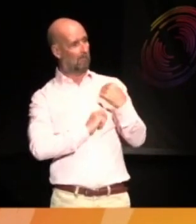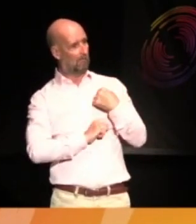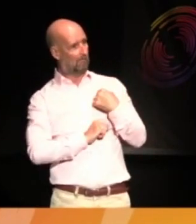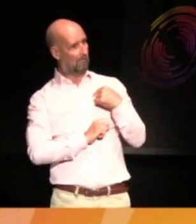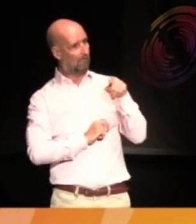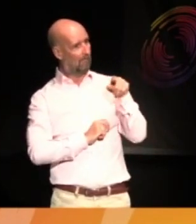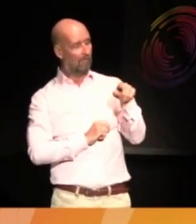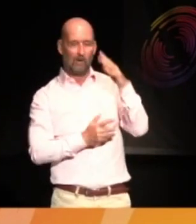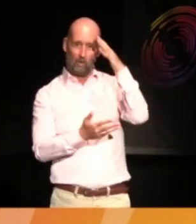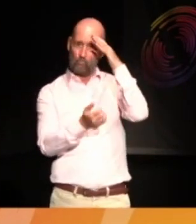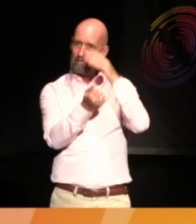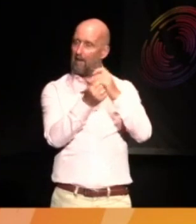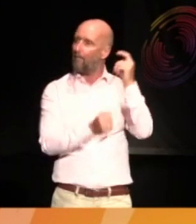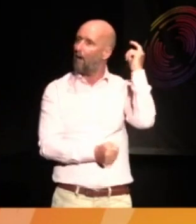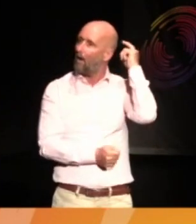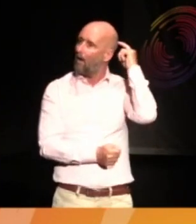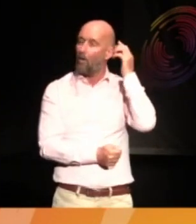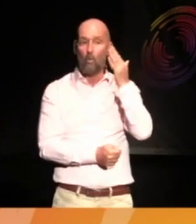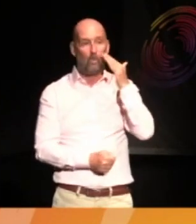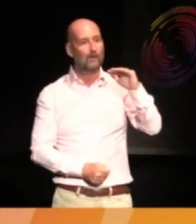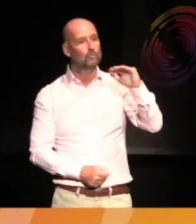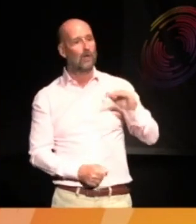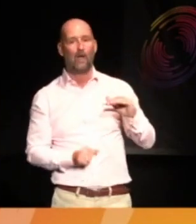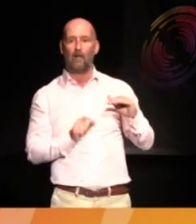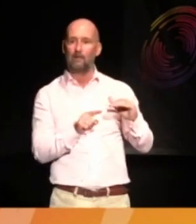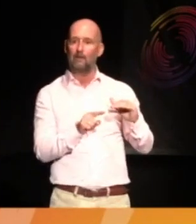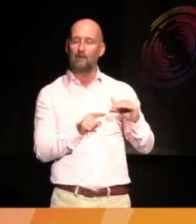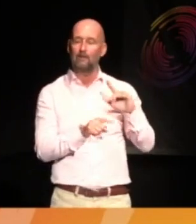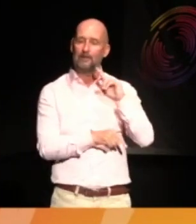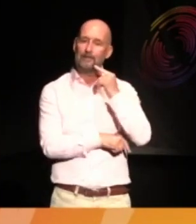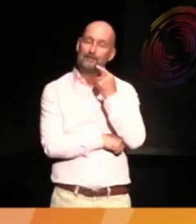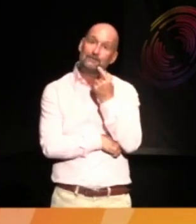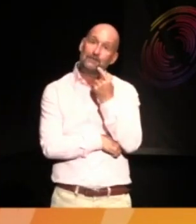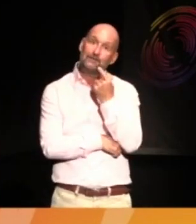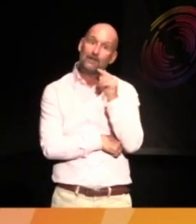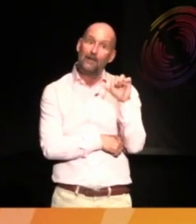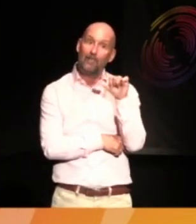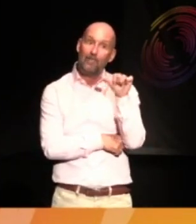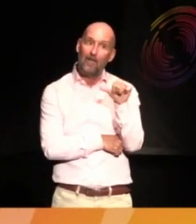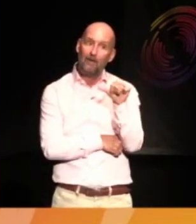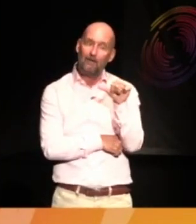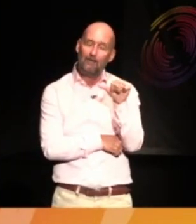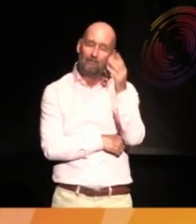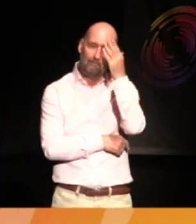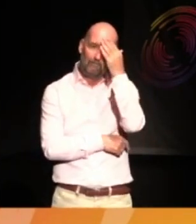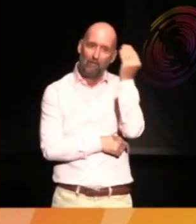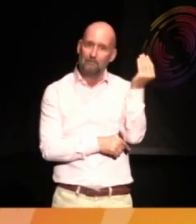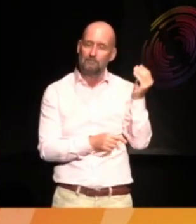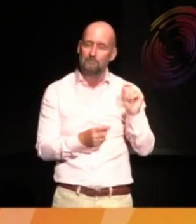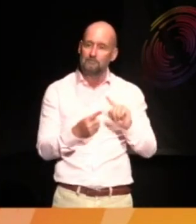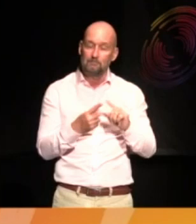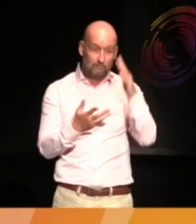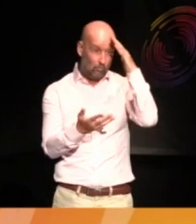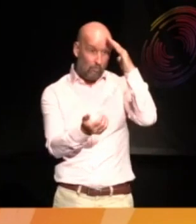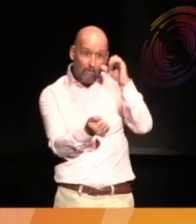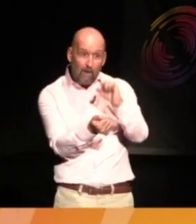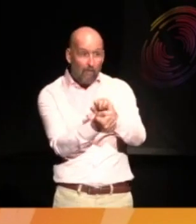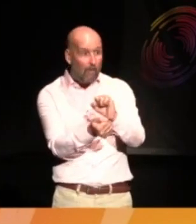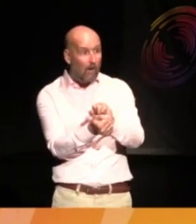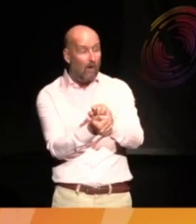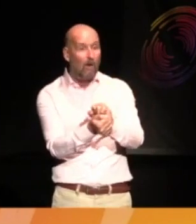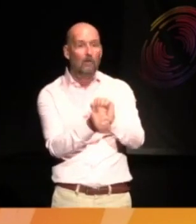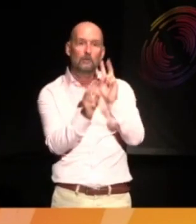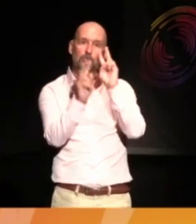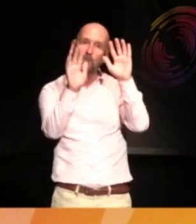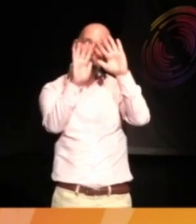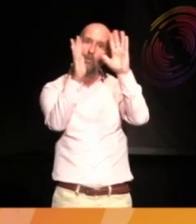Remember that moment in childhood when you were innocent and then you were not. Remember what it was to look at the